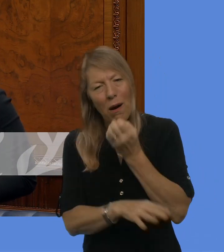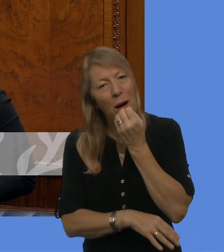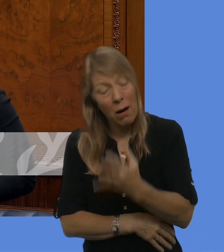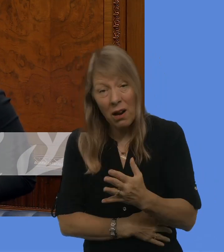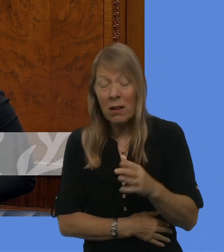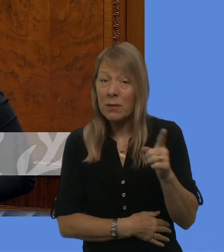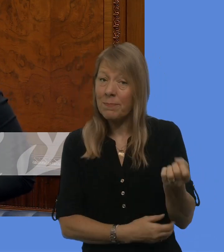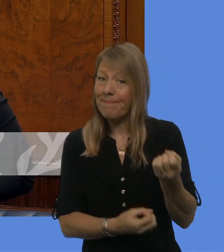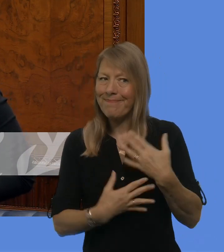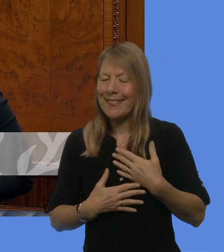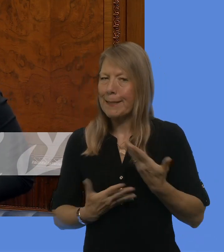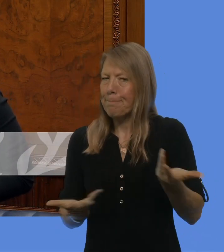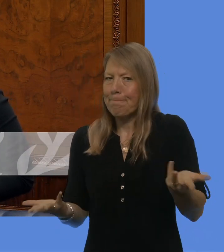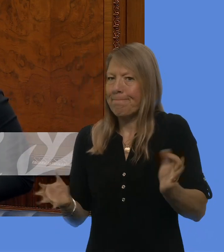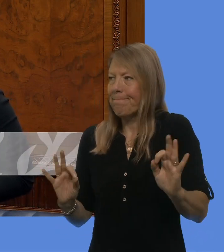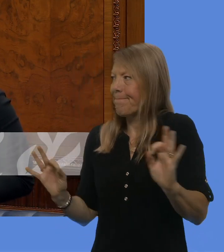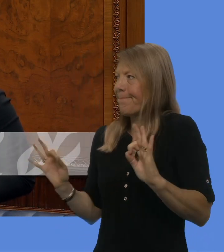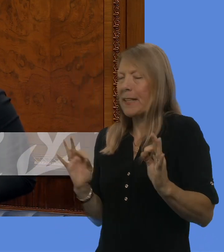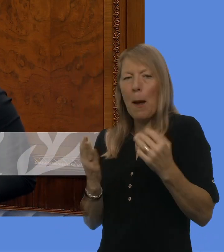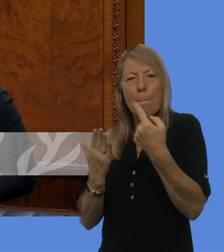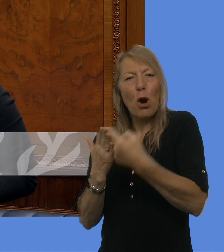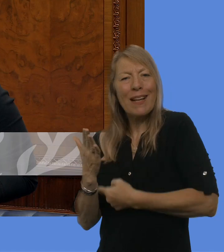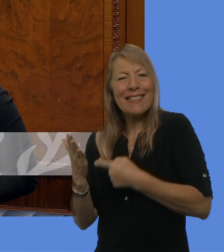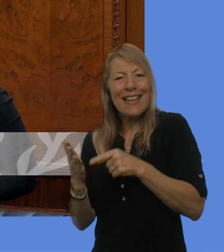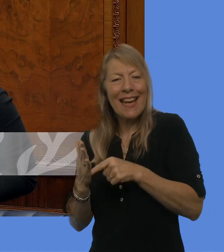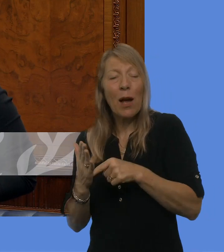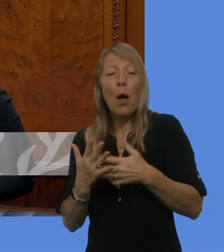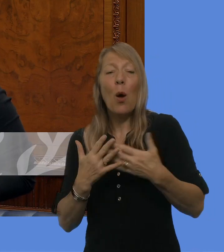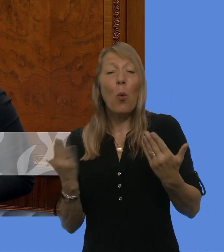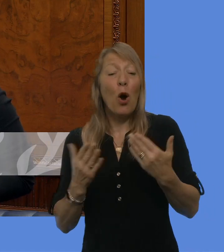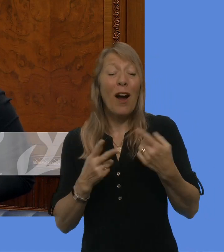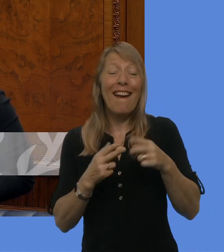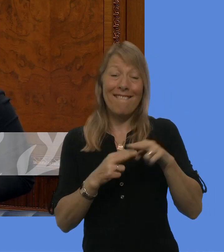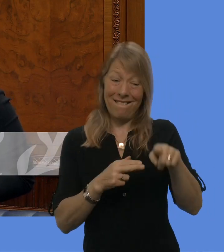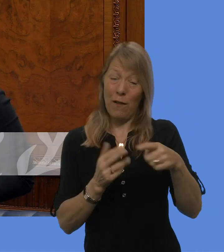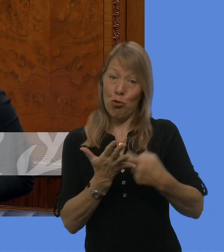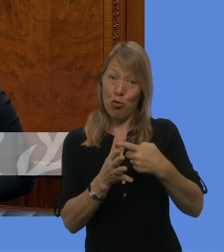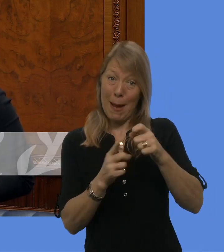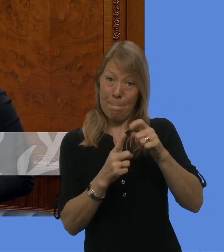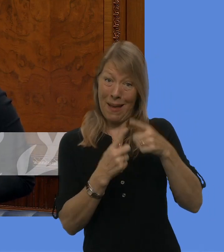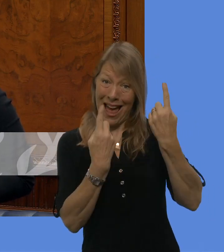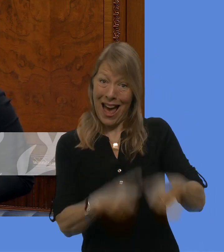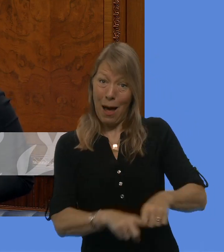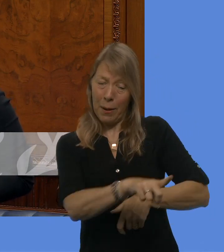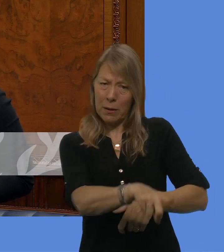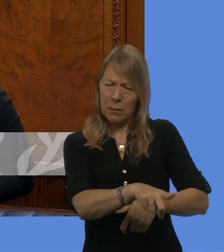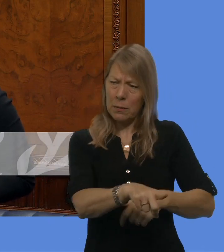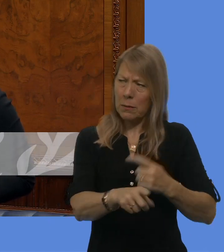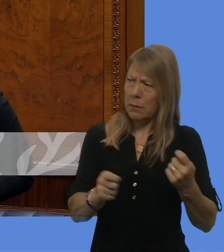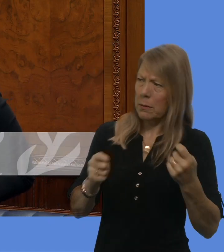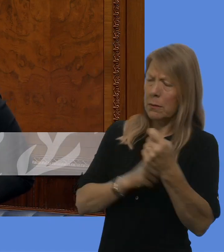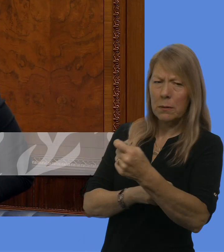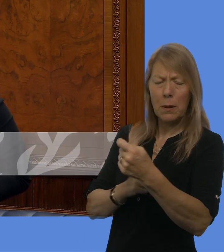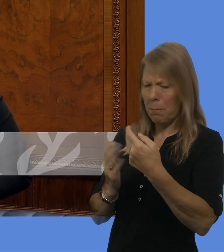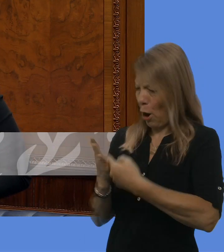policy by which the PPS is notified about a rape case. Is this something that you could make mandatory within this mandate? And also,